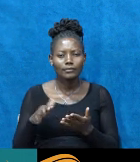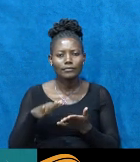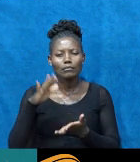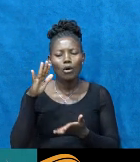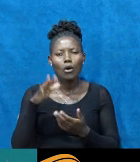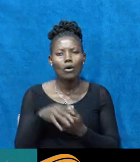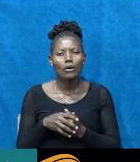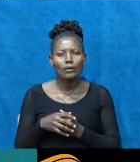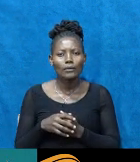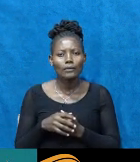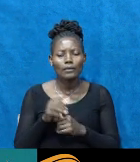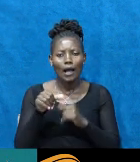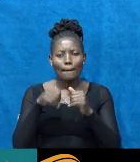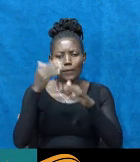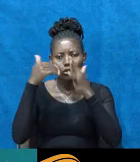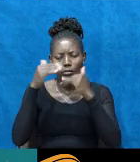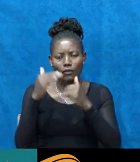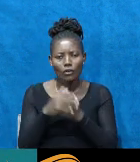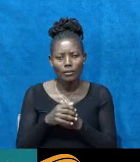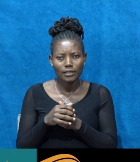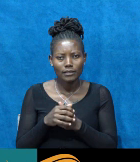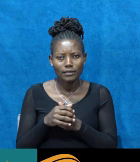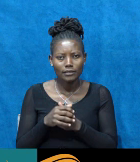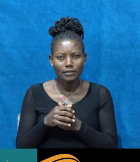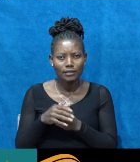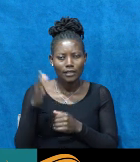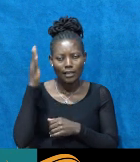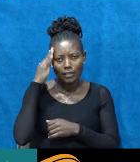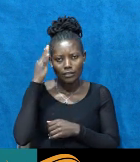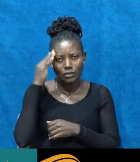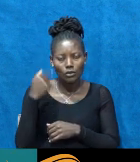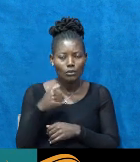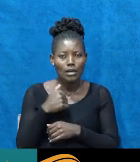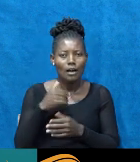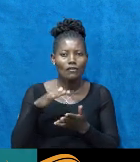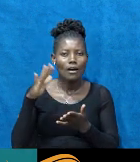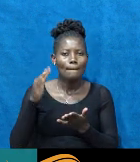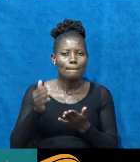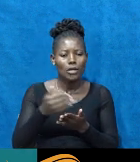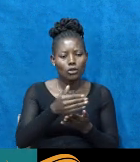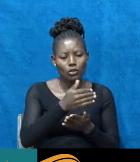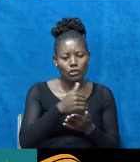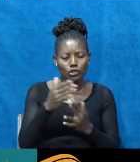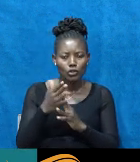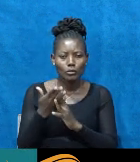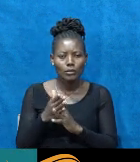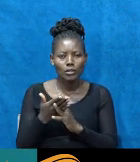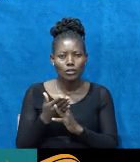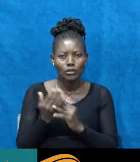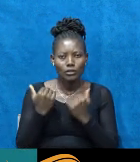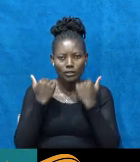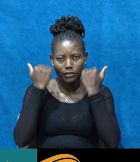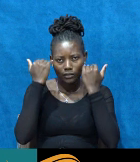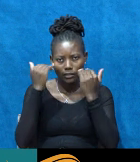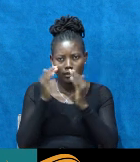performance. I know there's a huge correlation between the eustress and performance versus the distress is